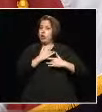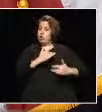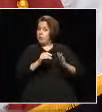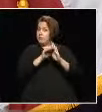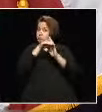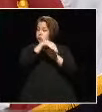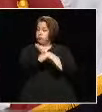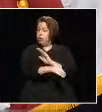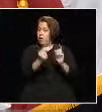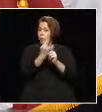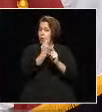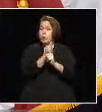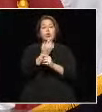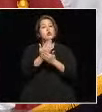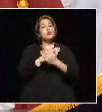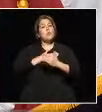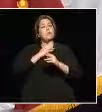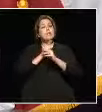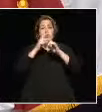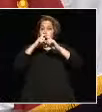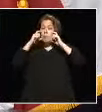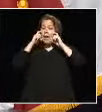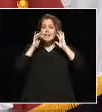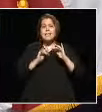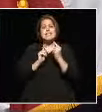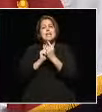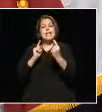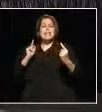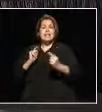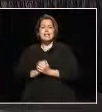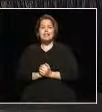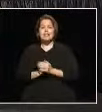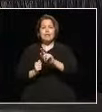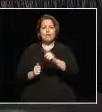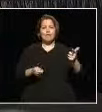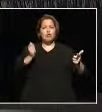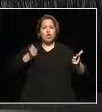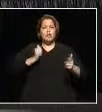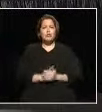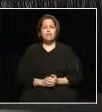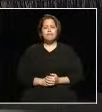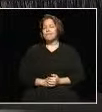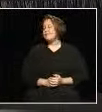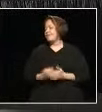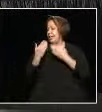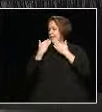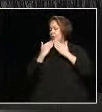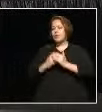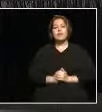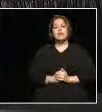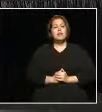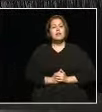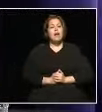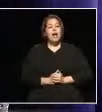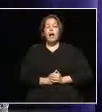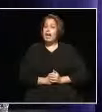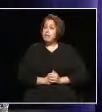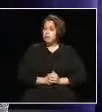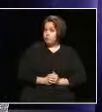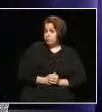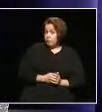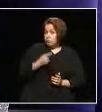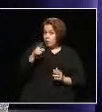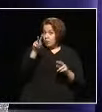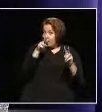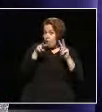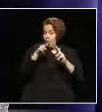right direction. So please mask up and keep physical distance from others. Let me turn it over to Judge Wolff. Yeah, thanks, Mayor. And when you do look at